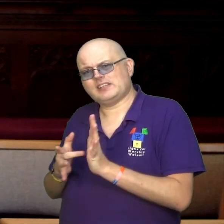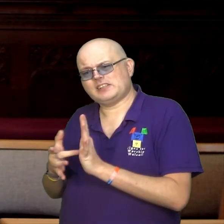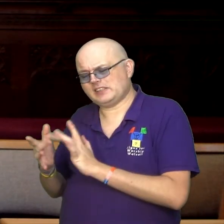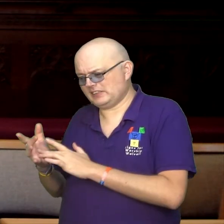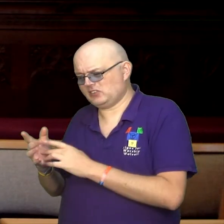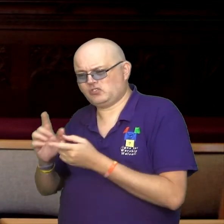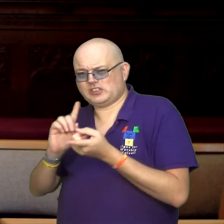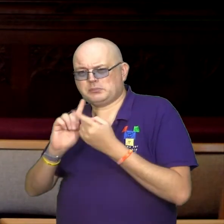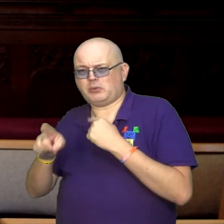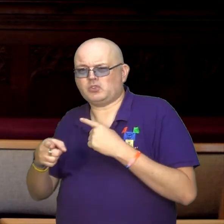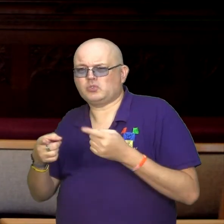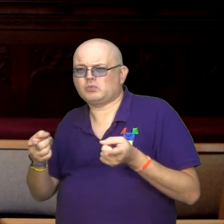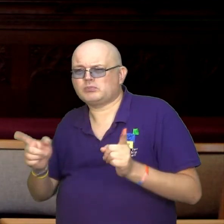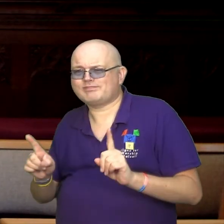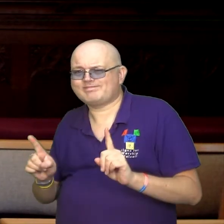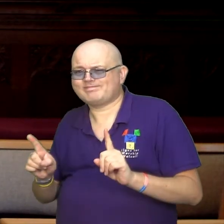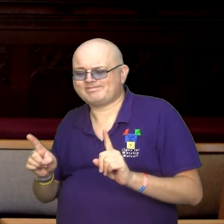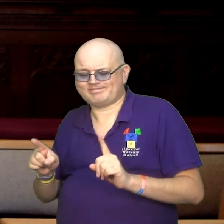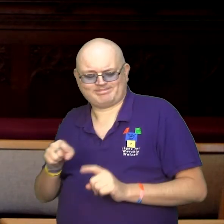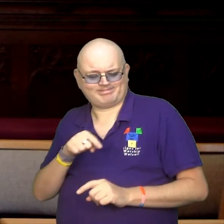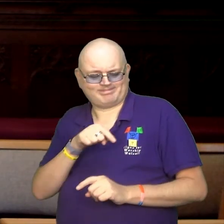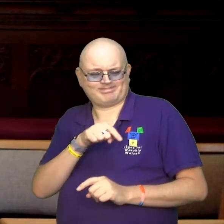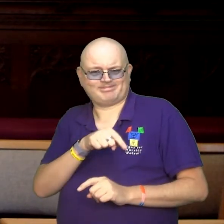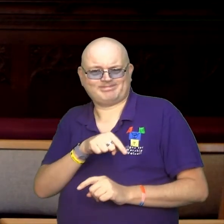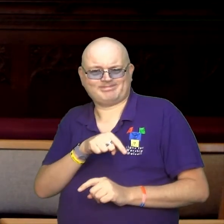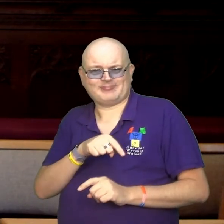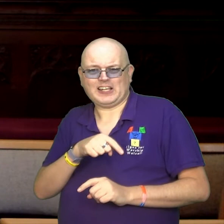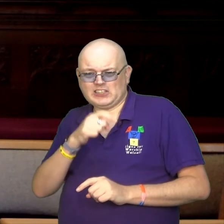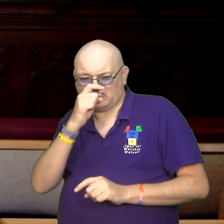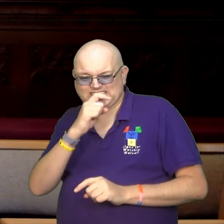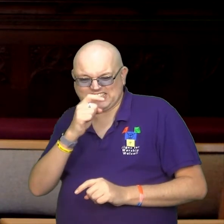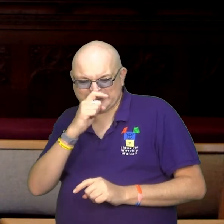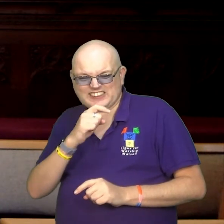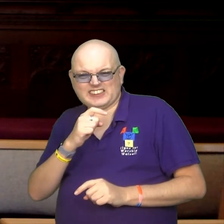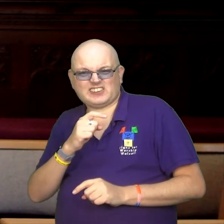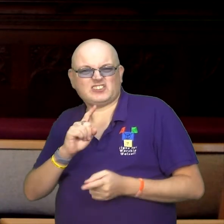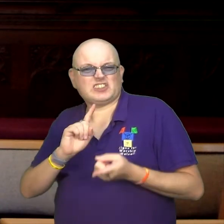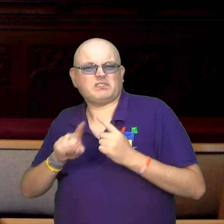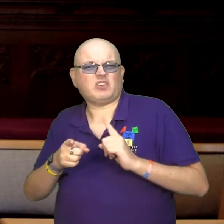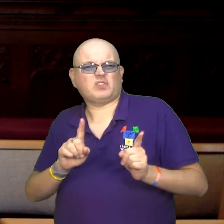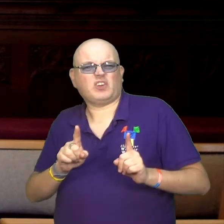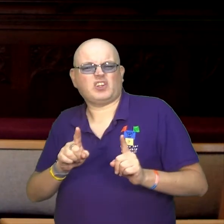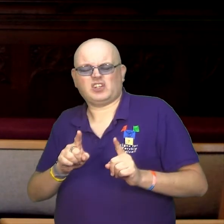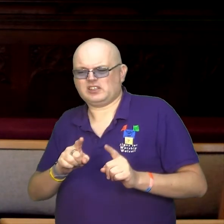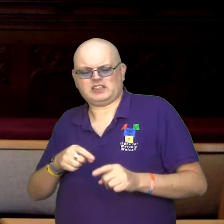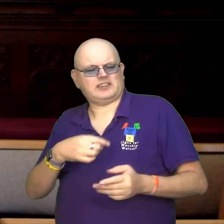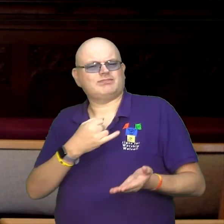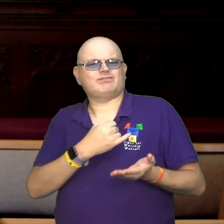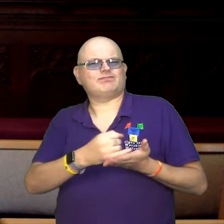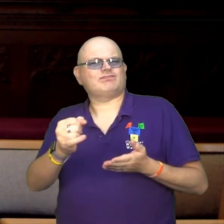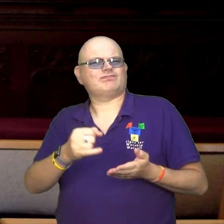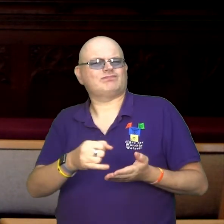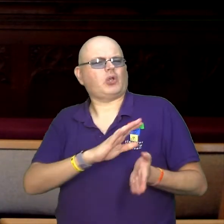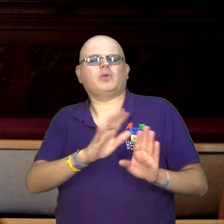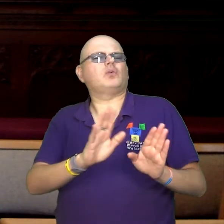And Jesus' response to Lazarus's sisters is not one of